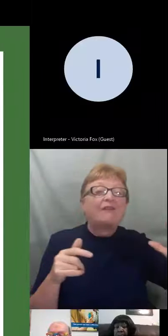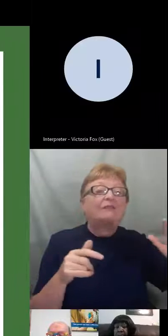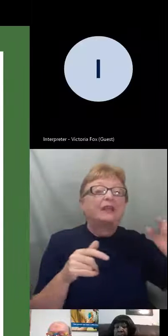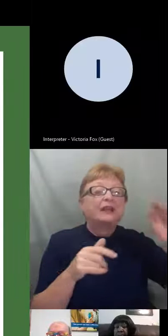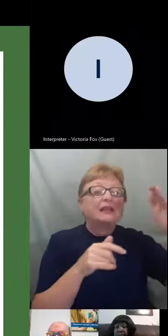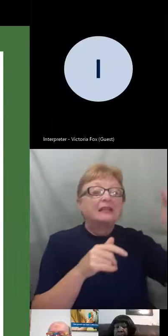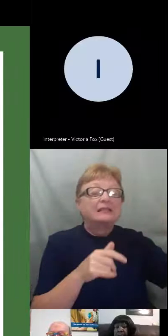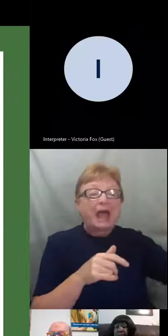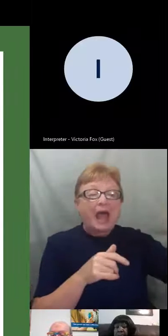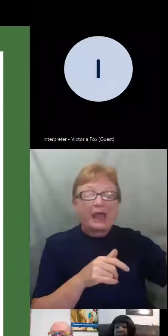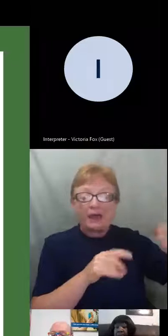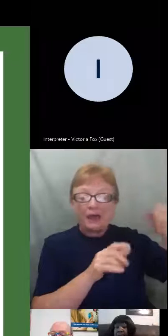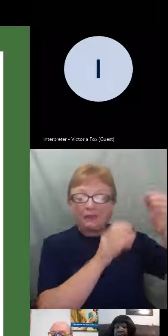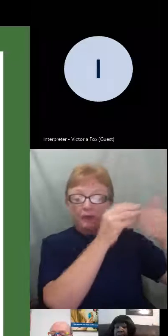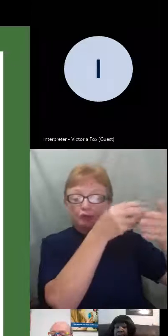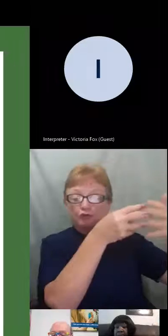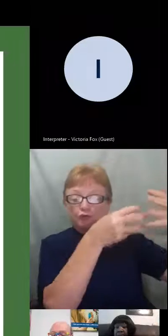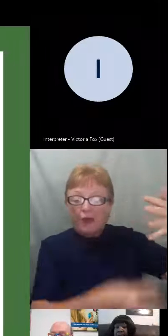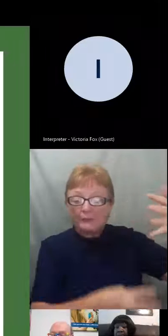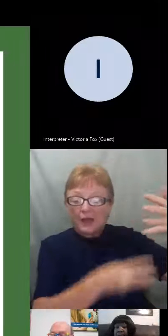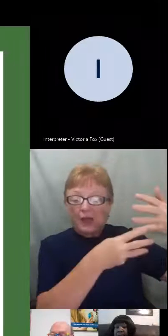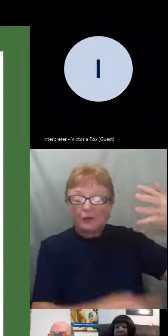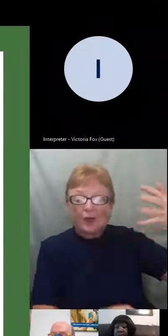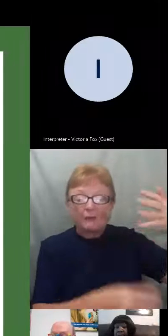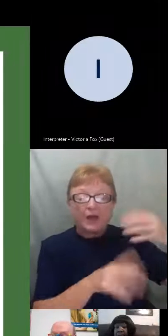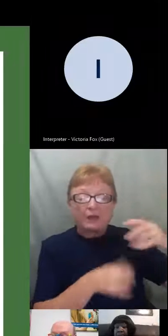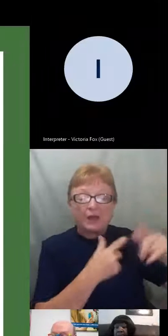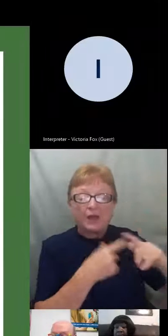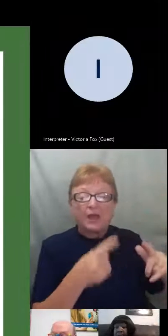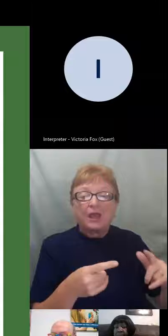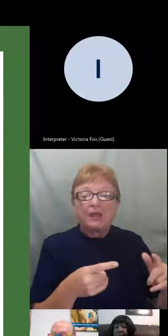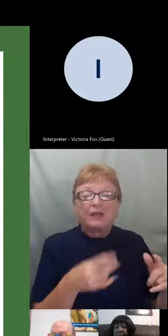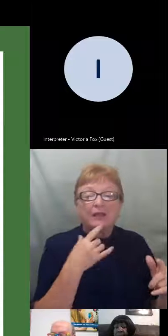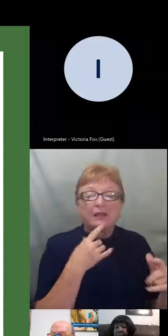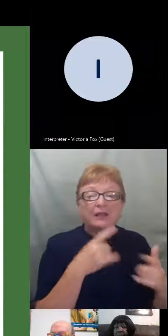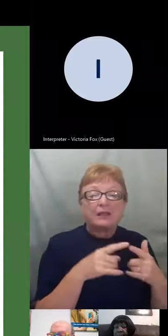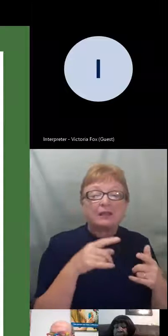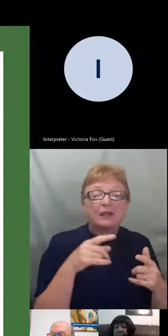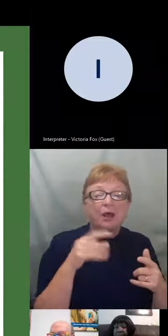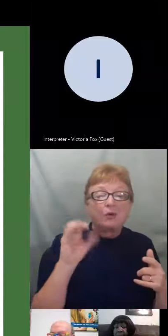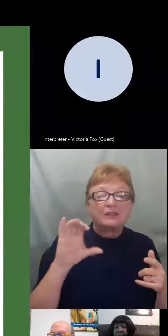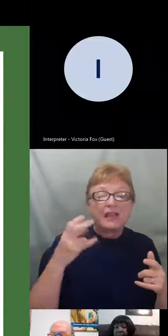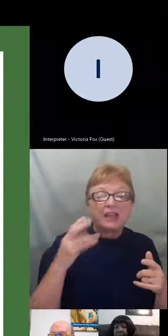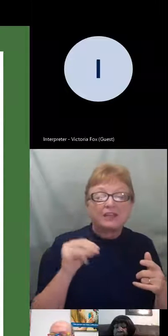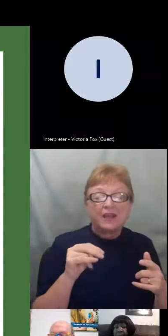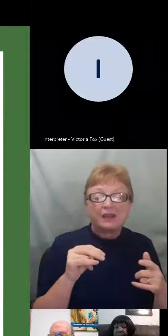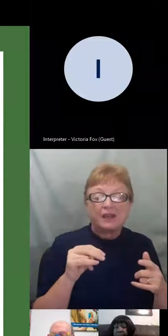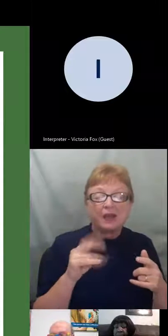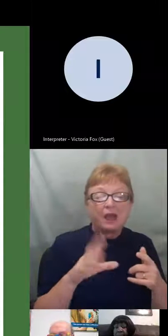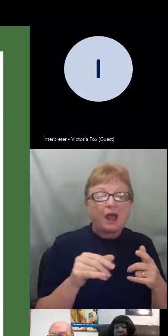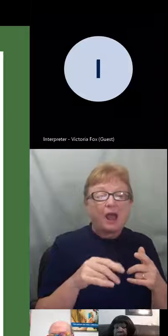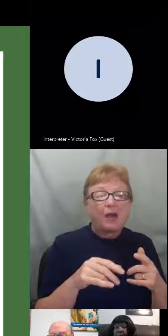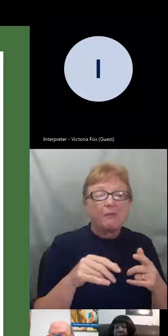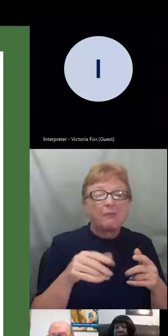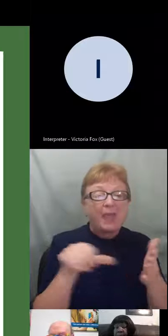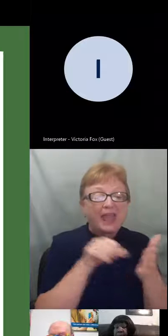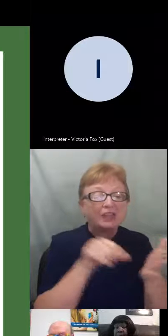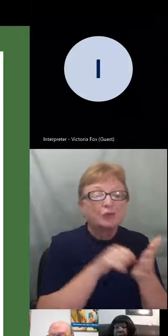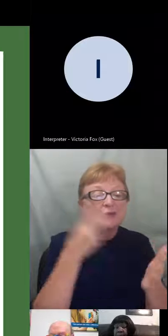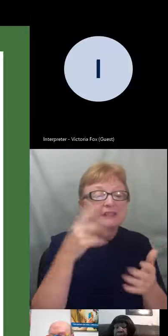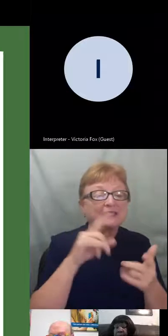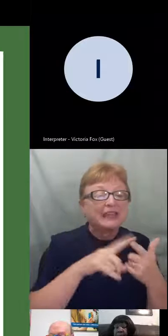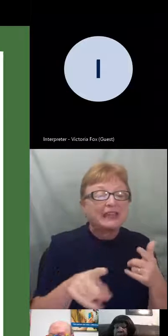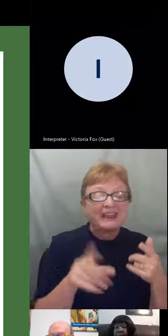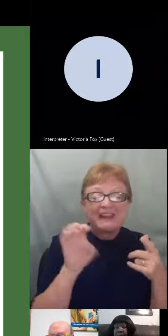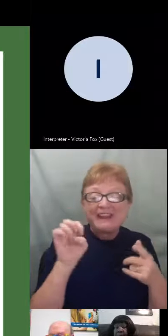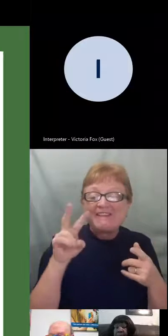menu. Also, the OCHN HEB's homepage, if you scroll down far enough, there will be events and highlights